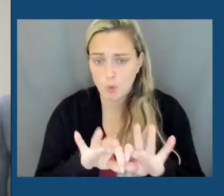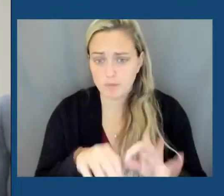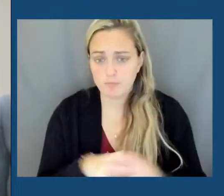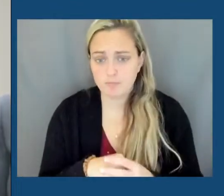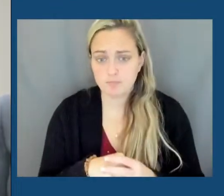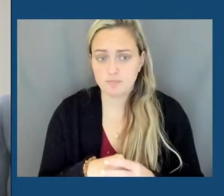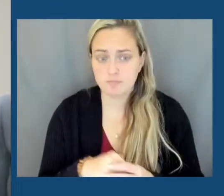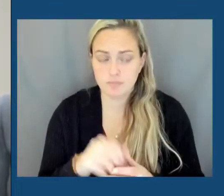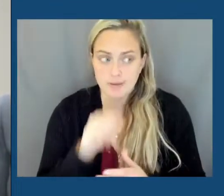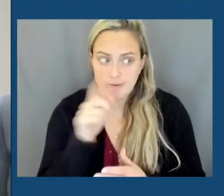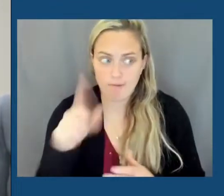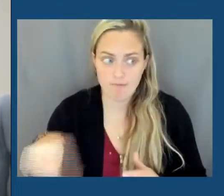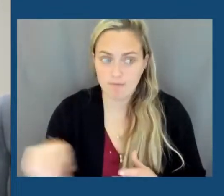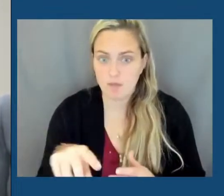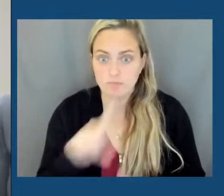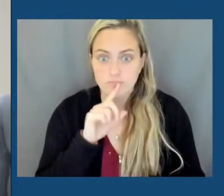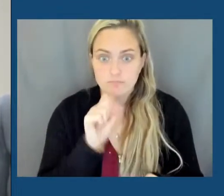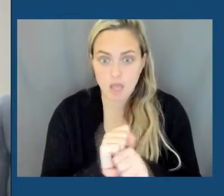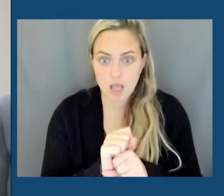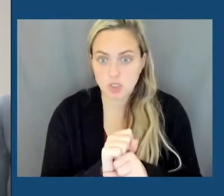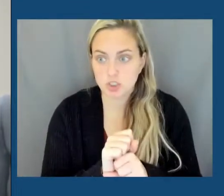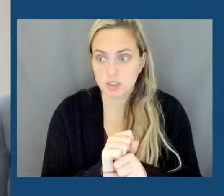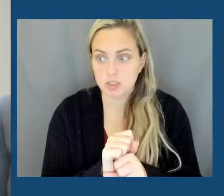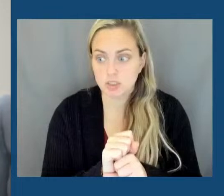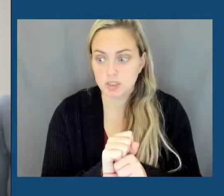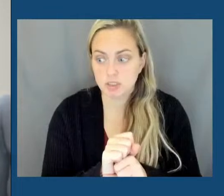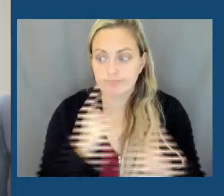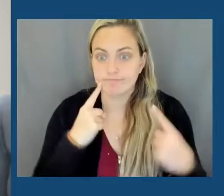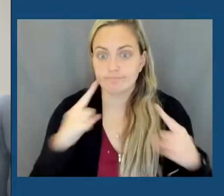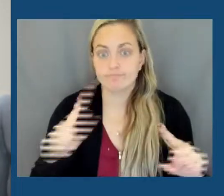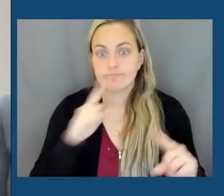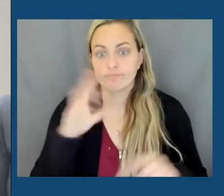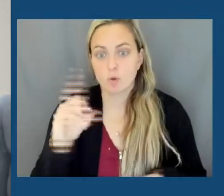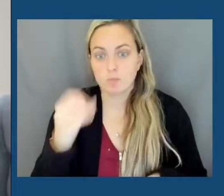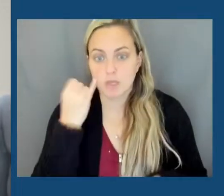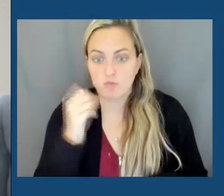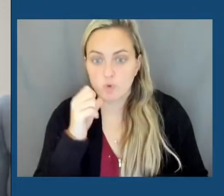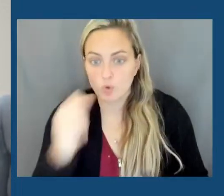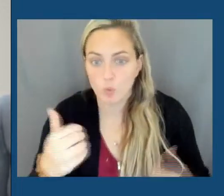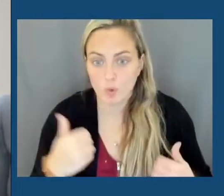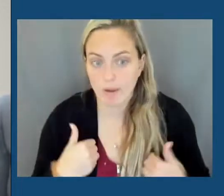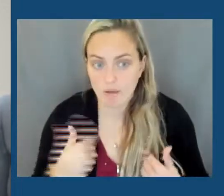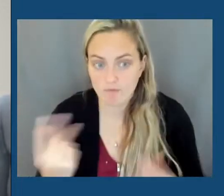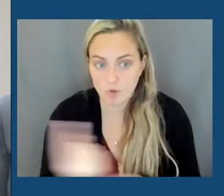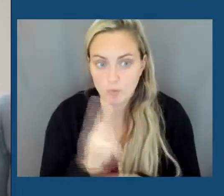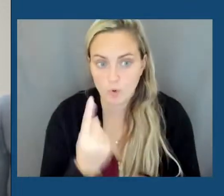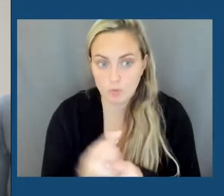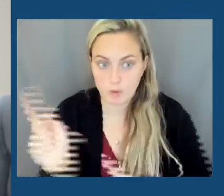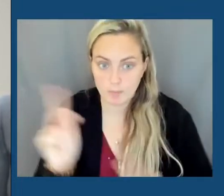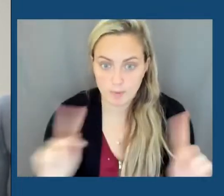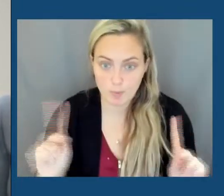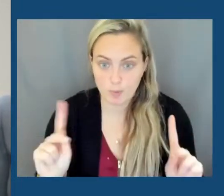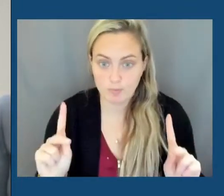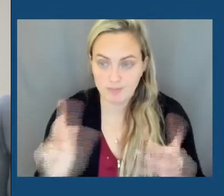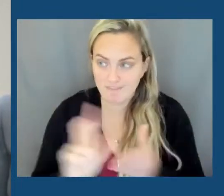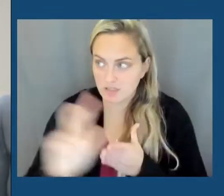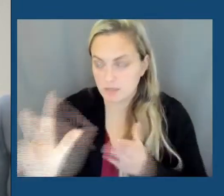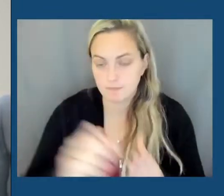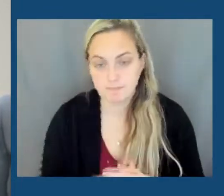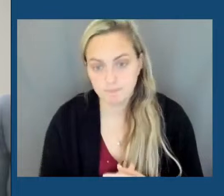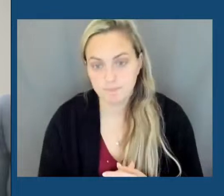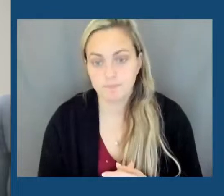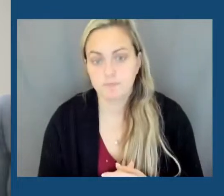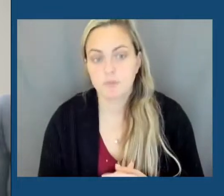none of them actually deliver return for our company if we don't have the appropriate people investments. So